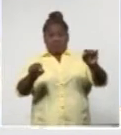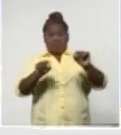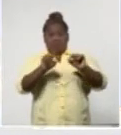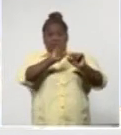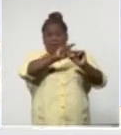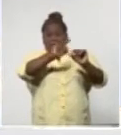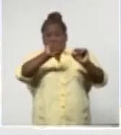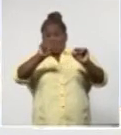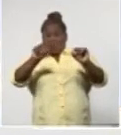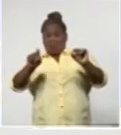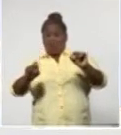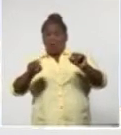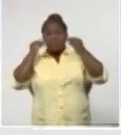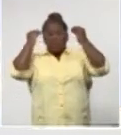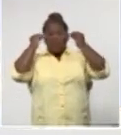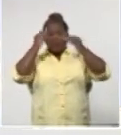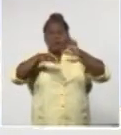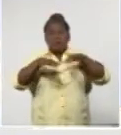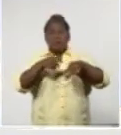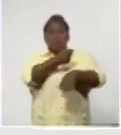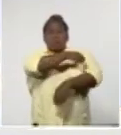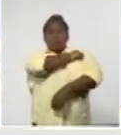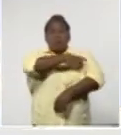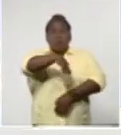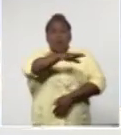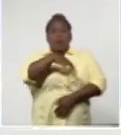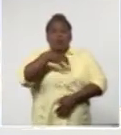Samples from all provinces were studied.